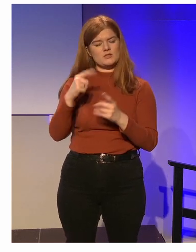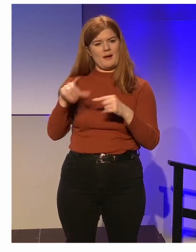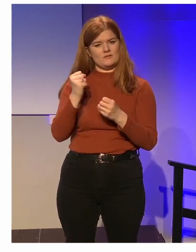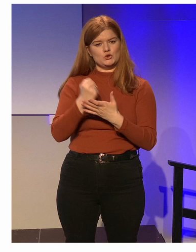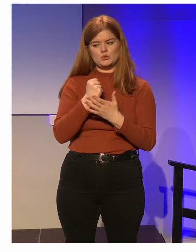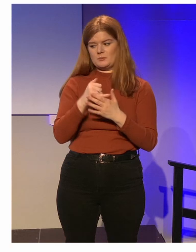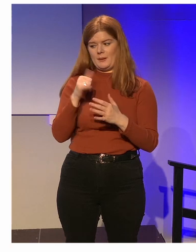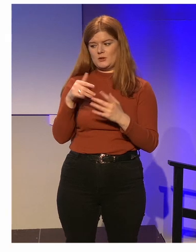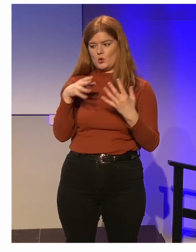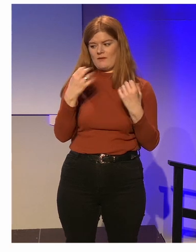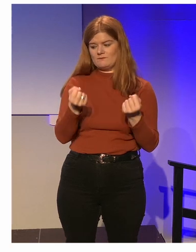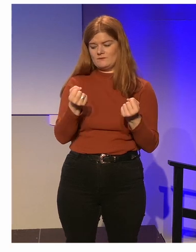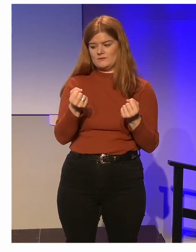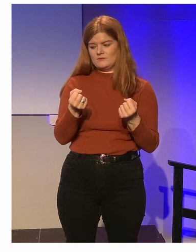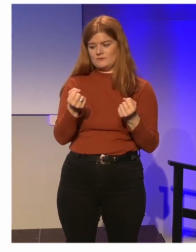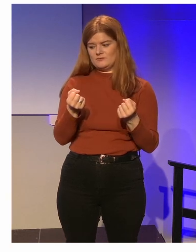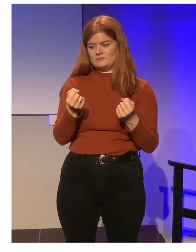that you may have